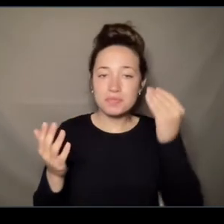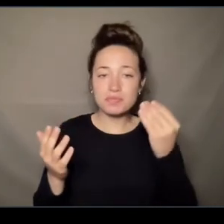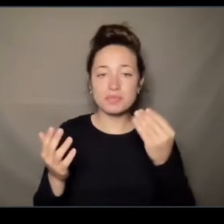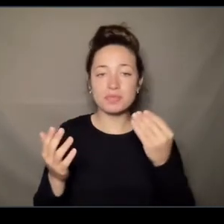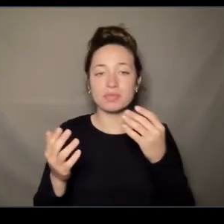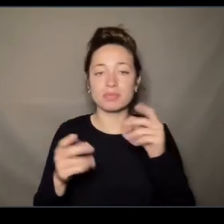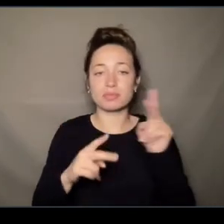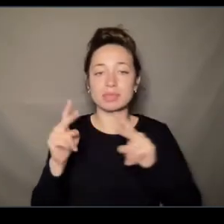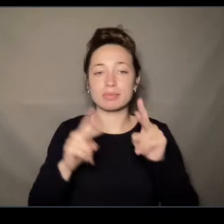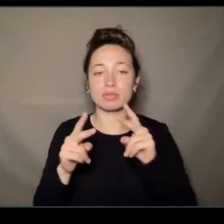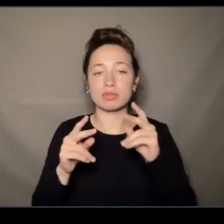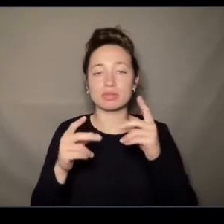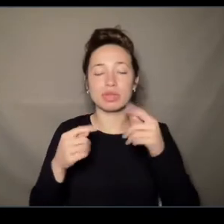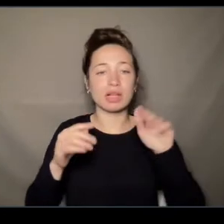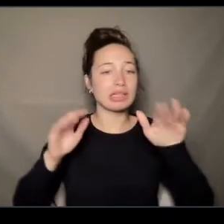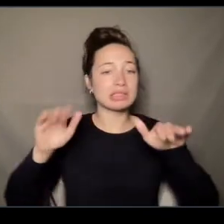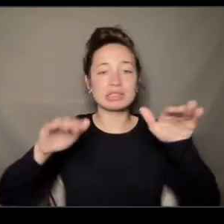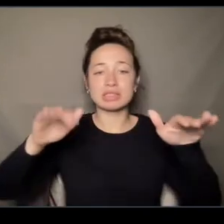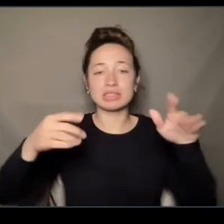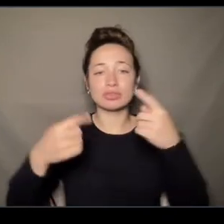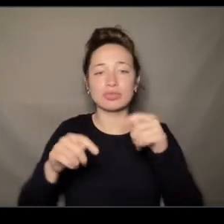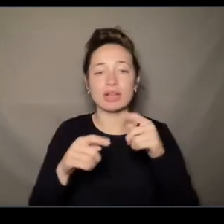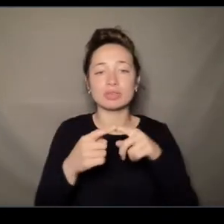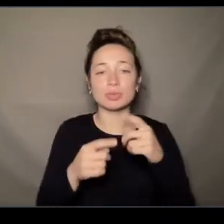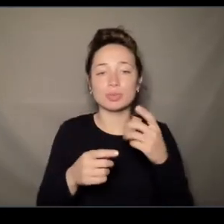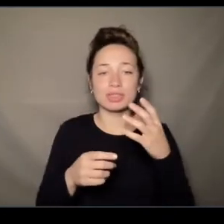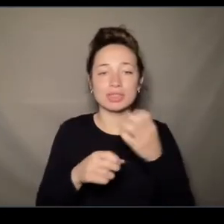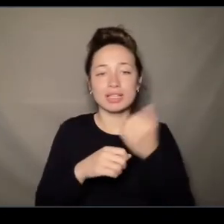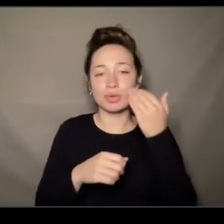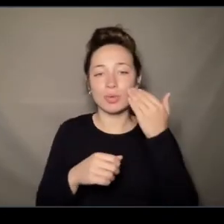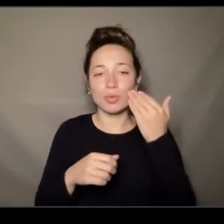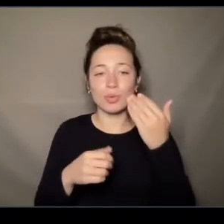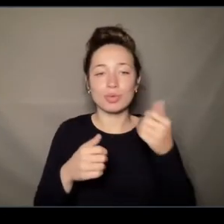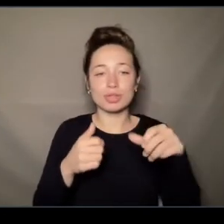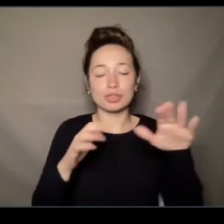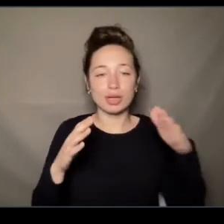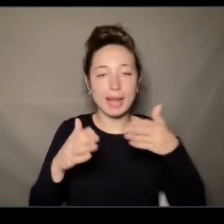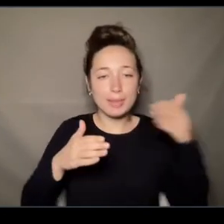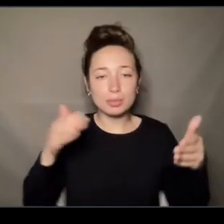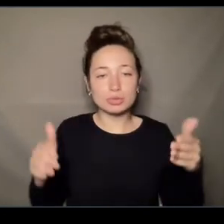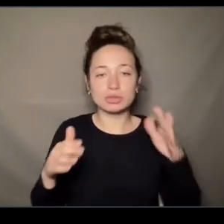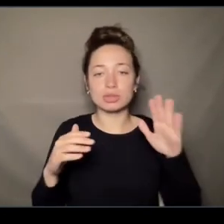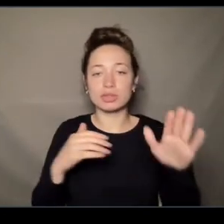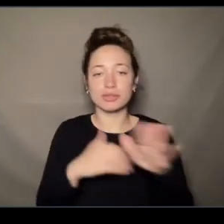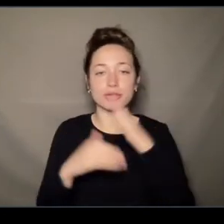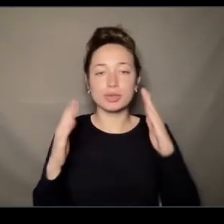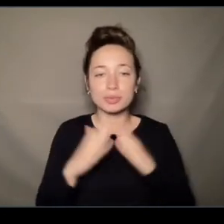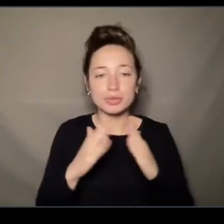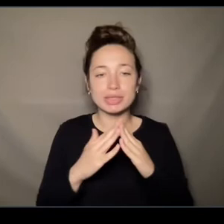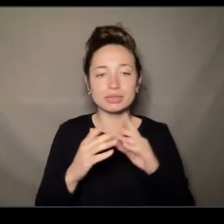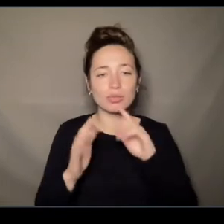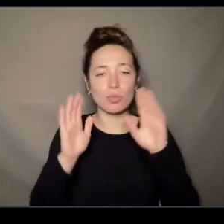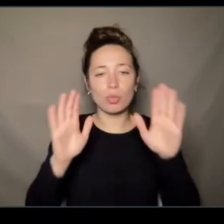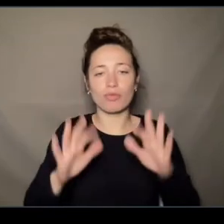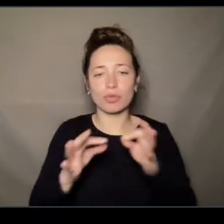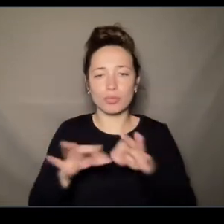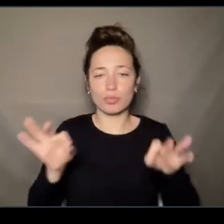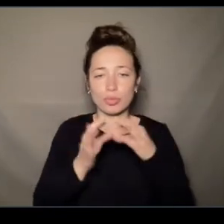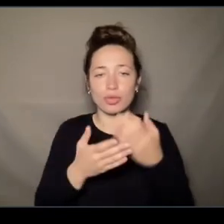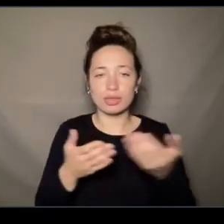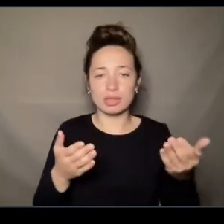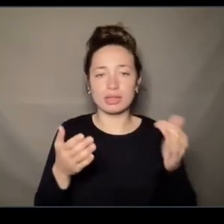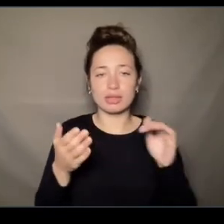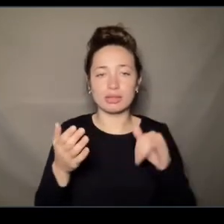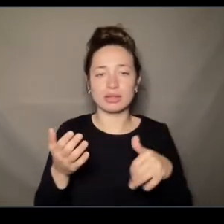quarantined at home is that people are beginning to reach out and to get to know their neighbors and get to know their communities, which is really